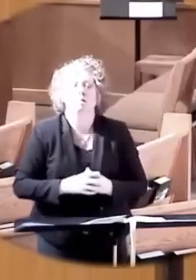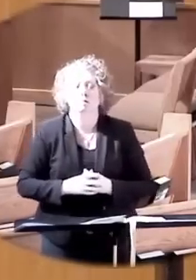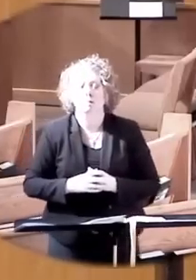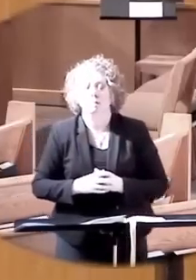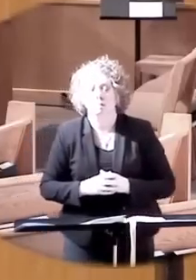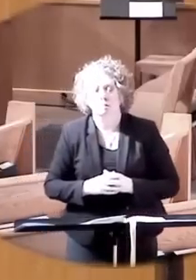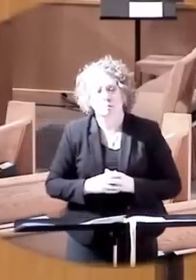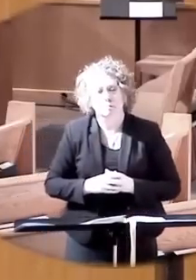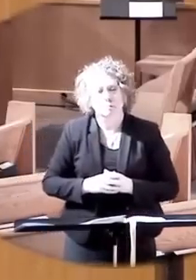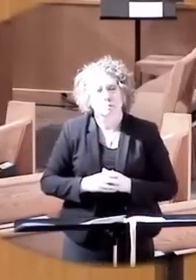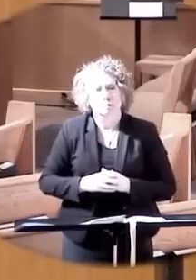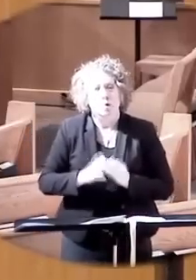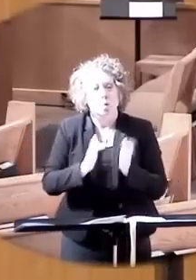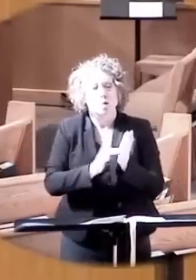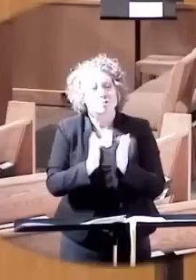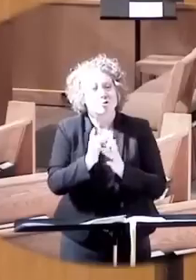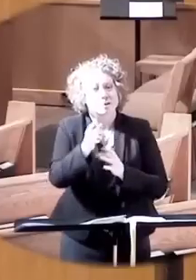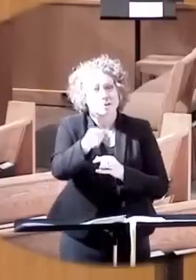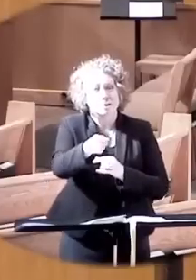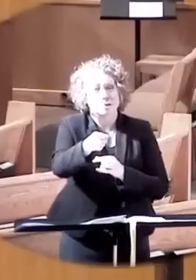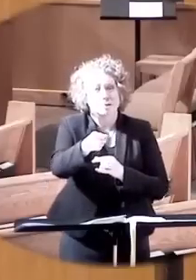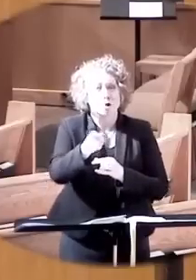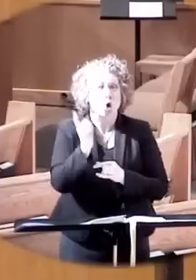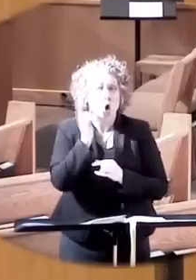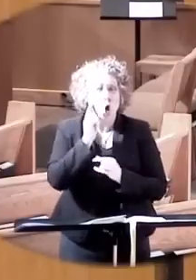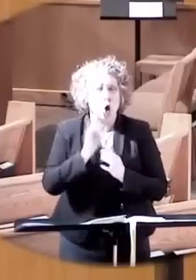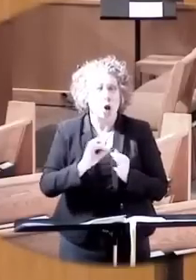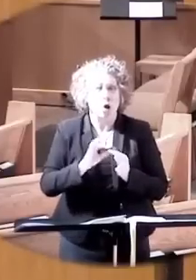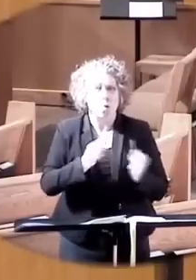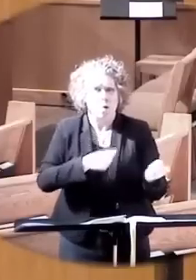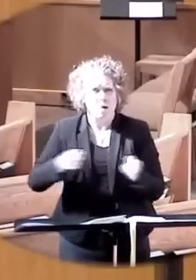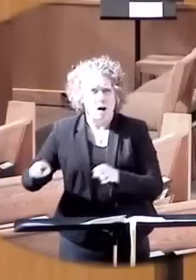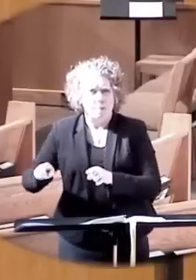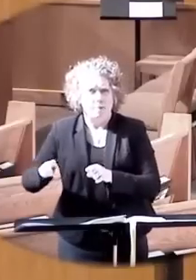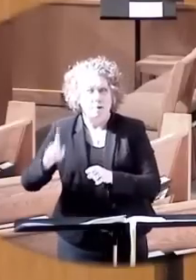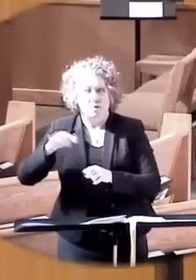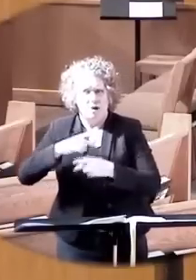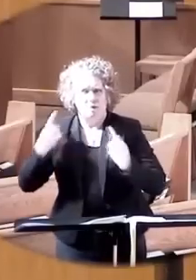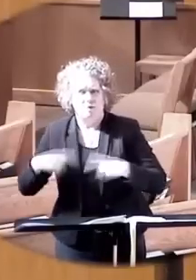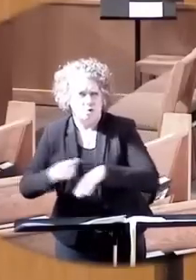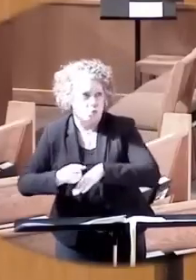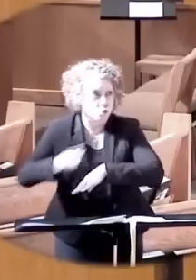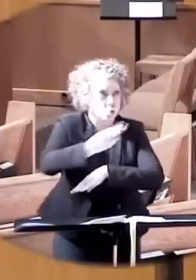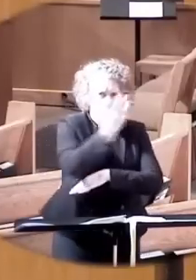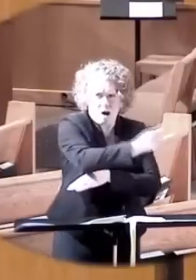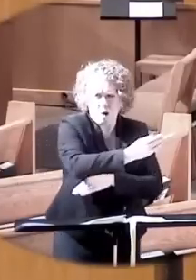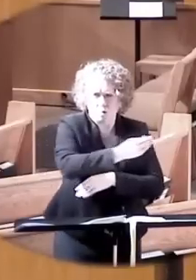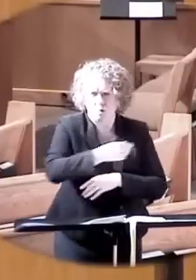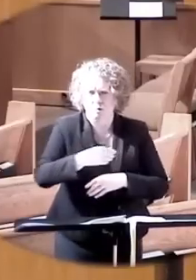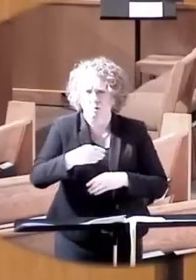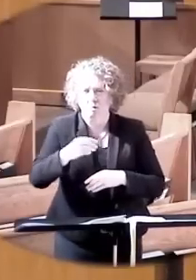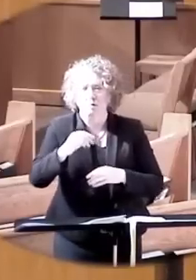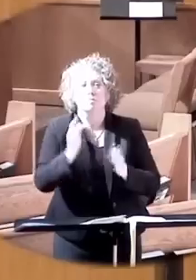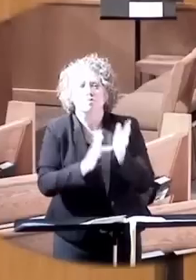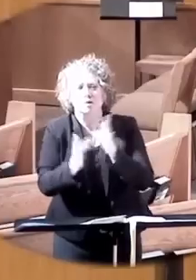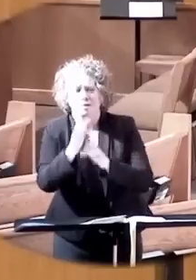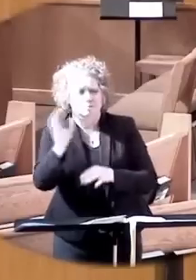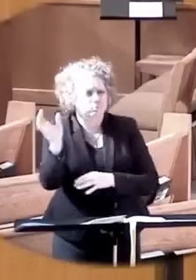When Jesus heard that they had thrown him out, he found him and